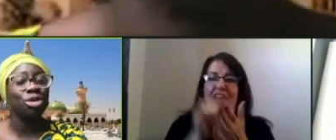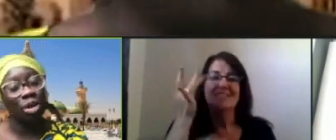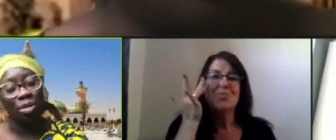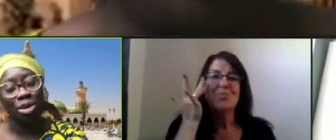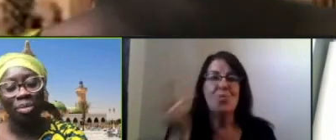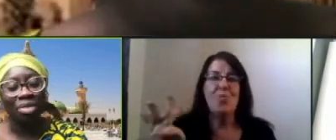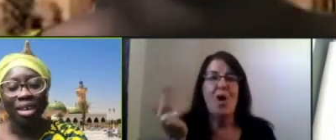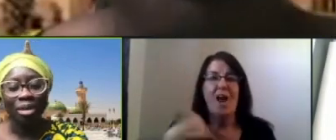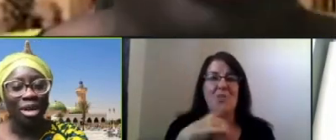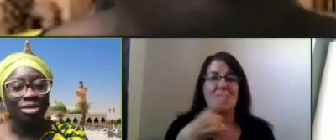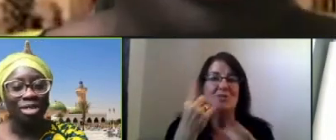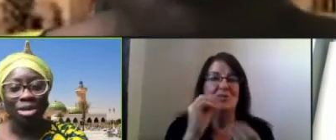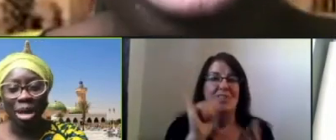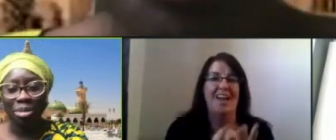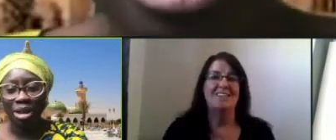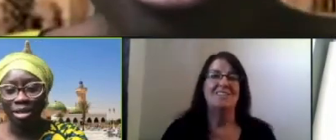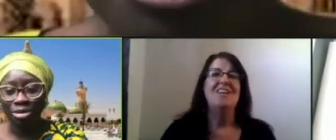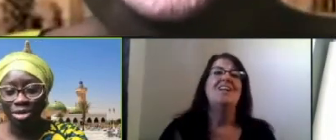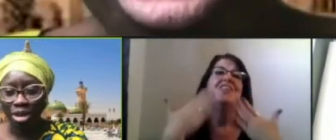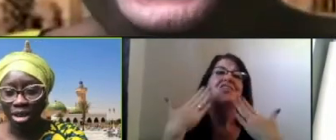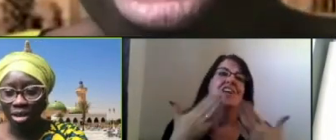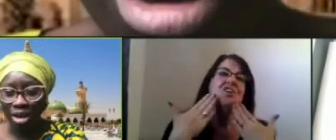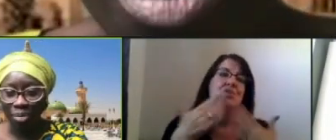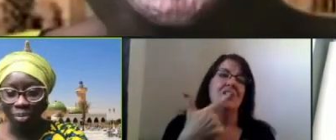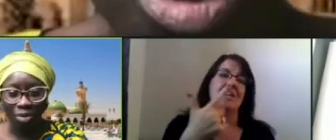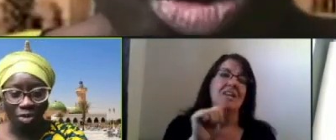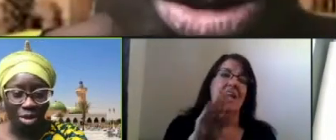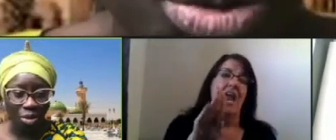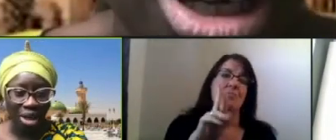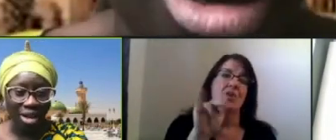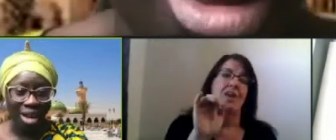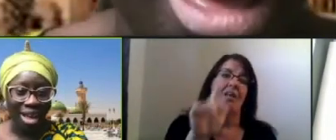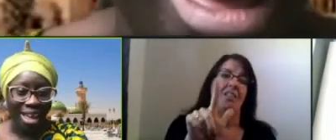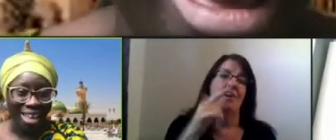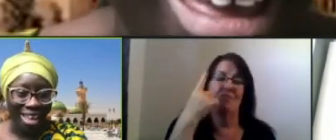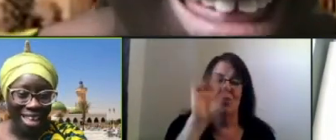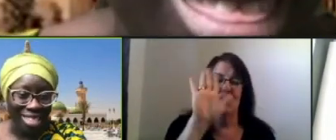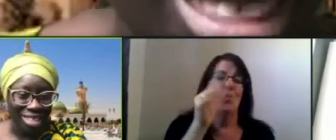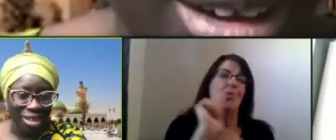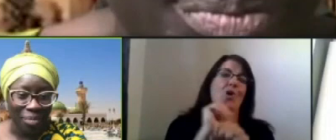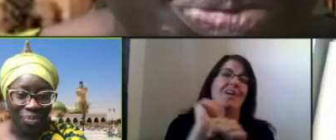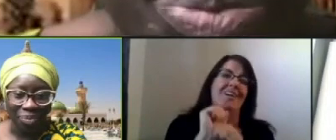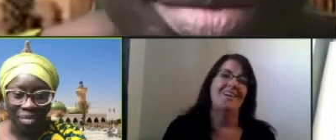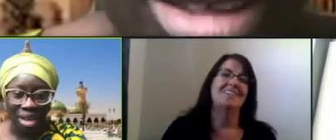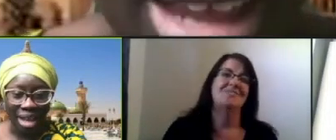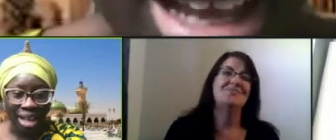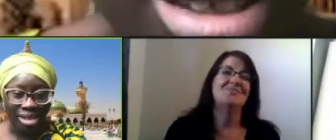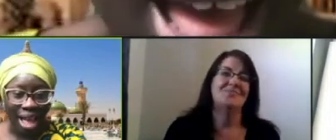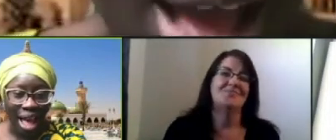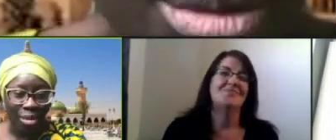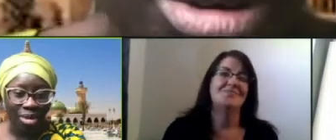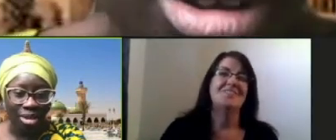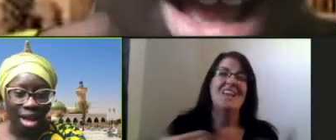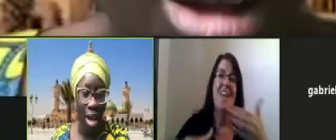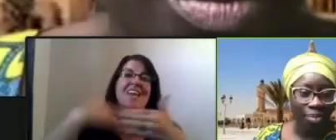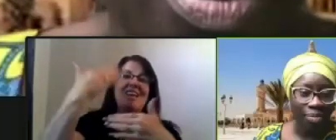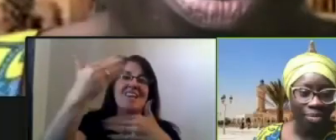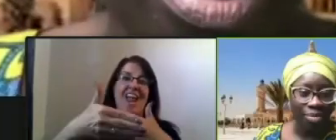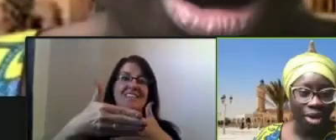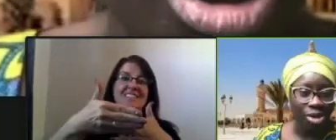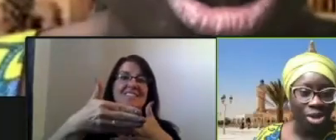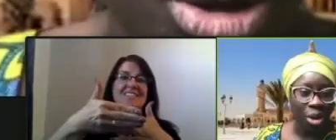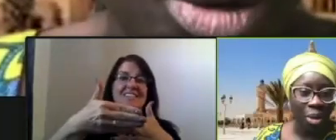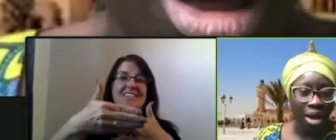this is why we do what we do. Really, thank you, Gabriela, for the work. And next, I will